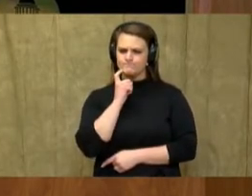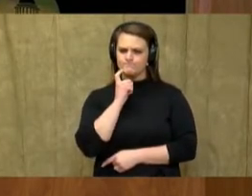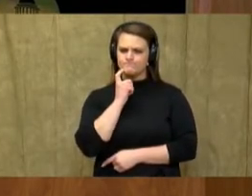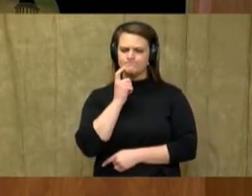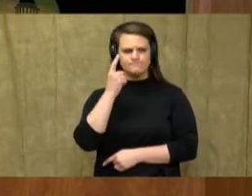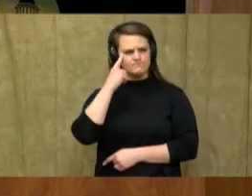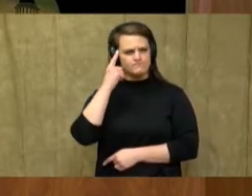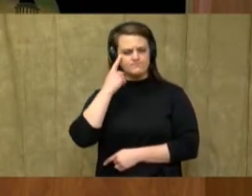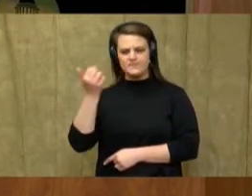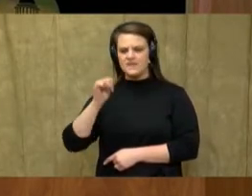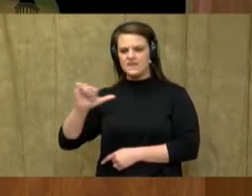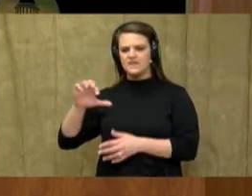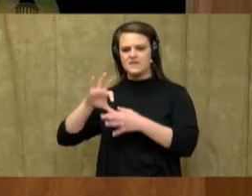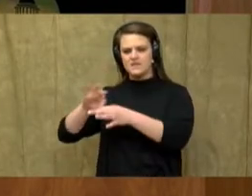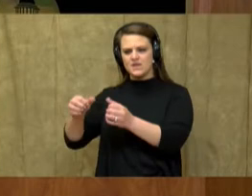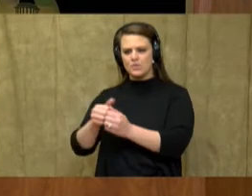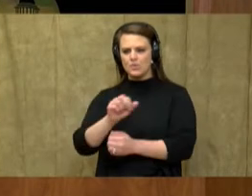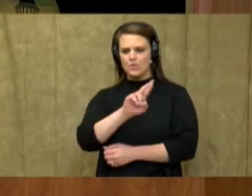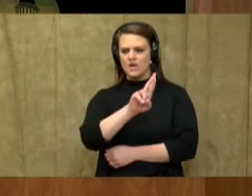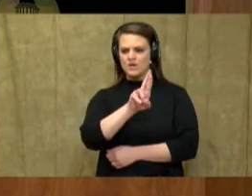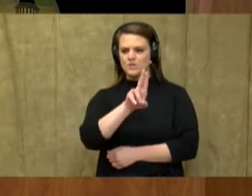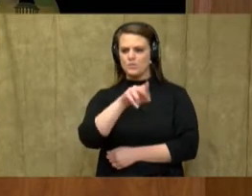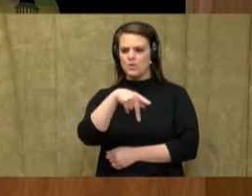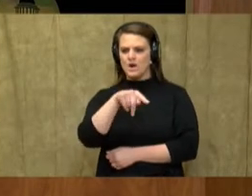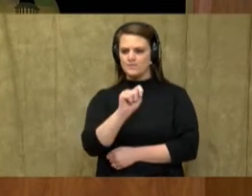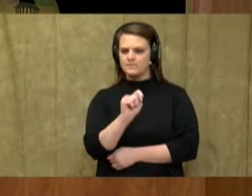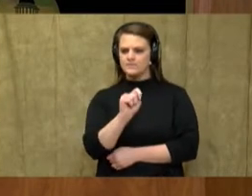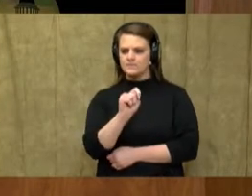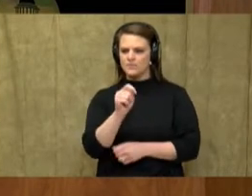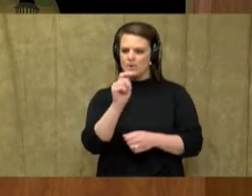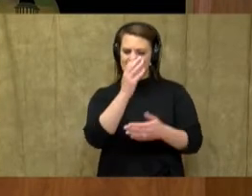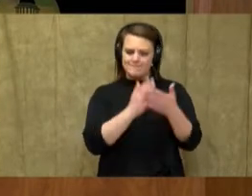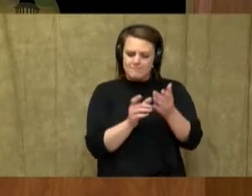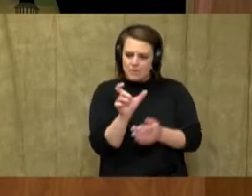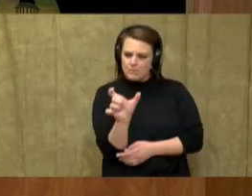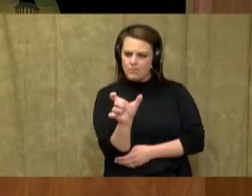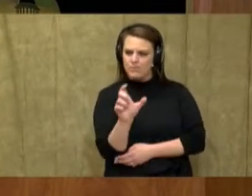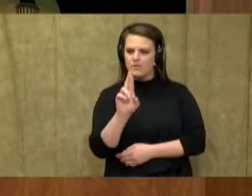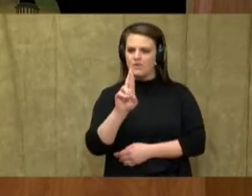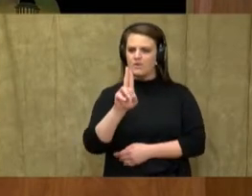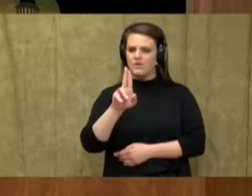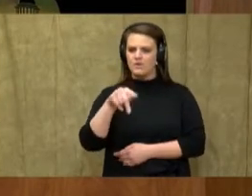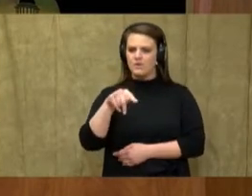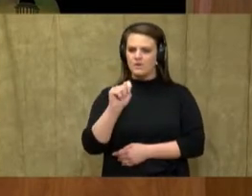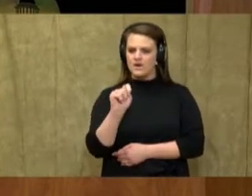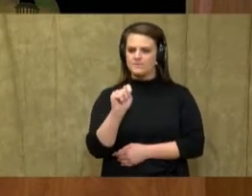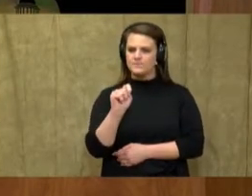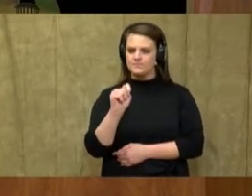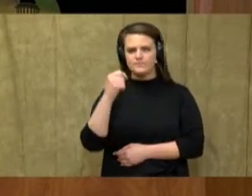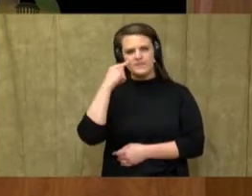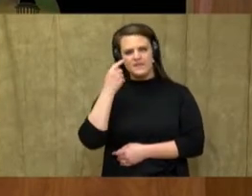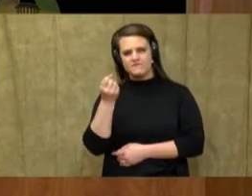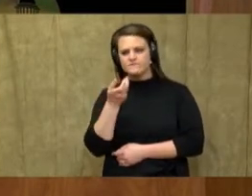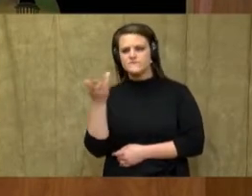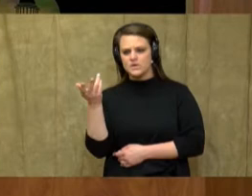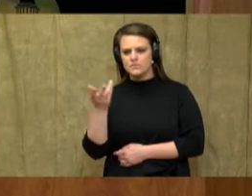Can I think of anything that uses that in its, has that part in a word? I can think of a